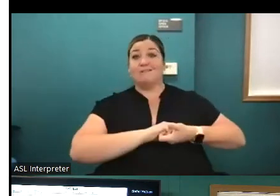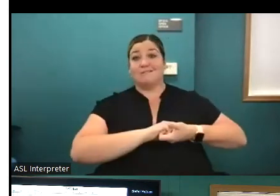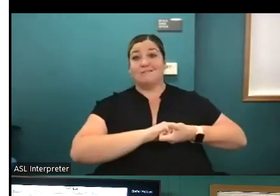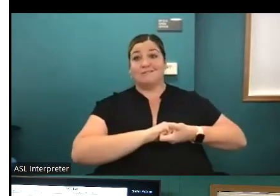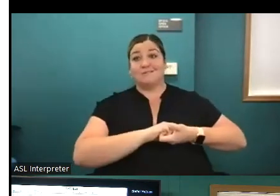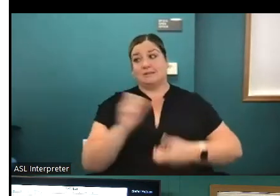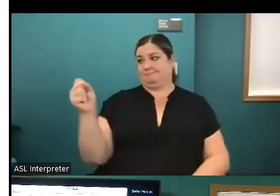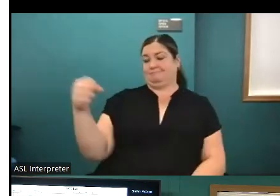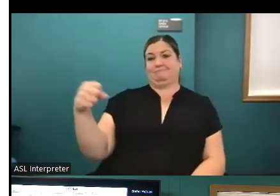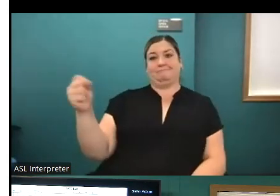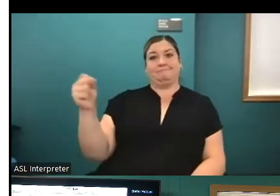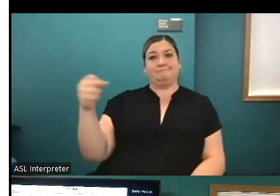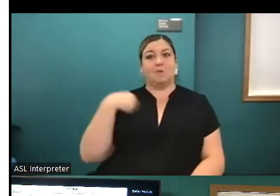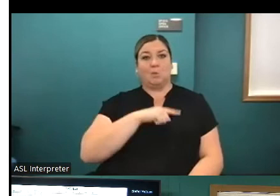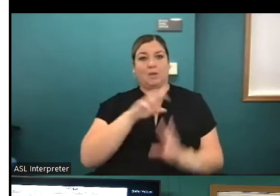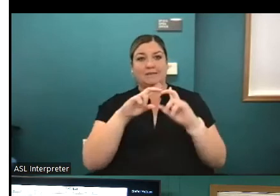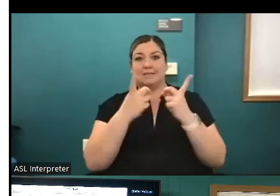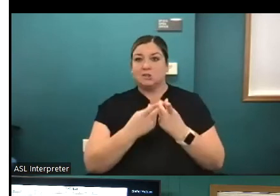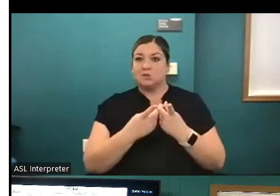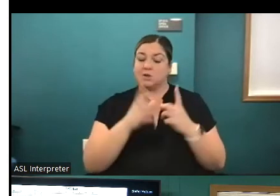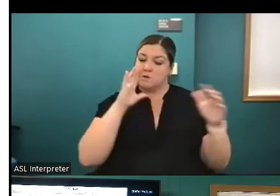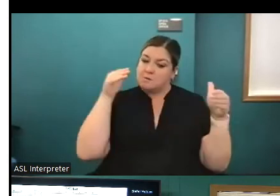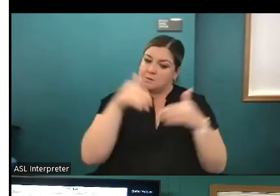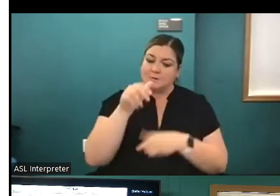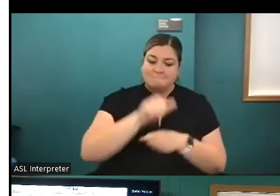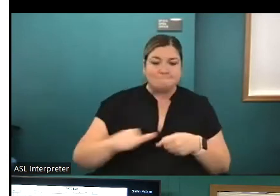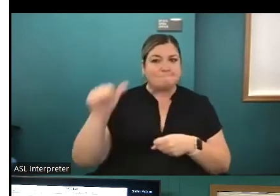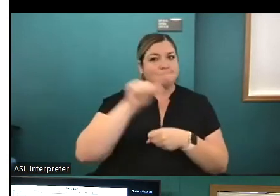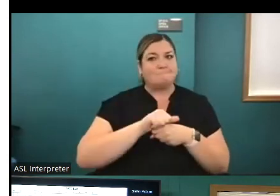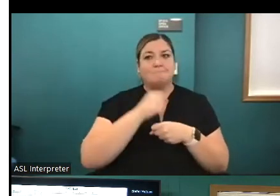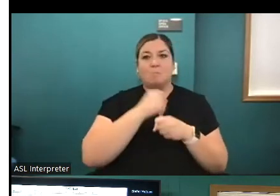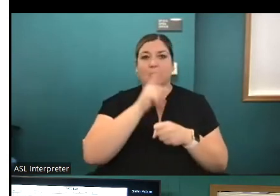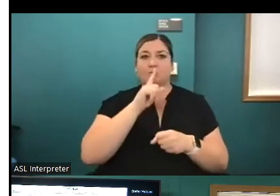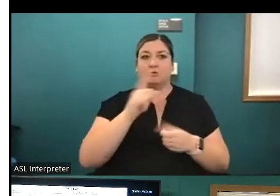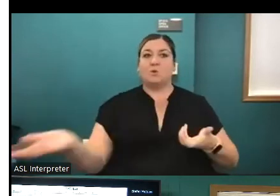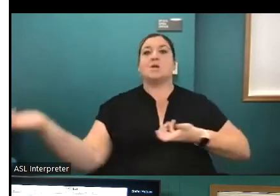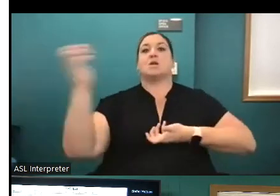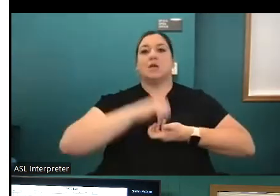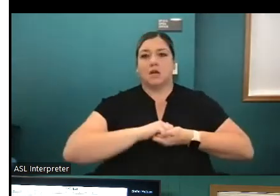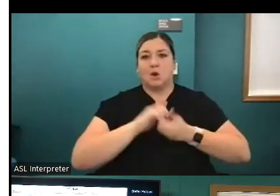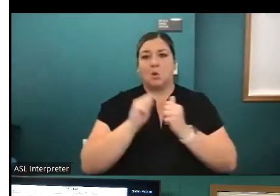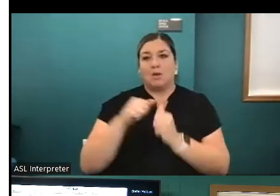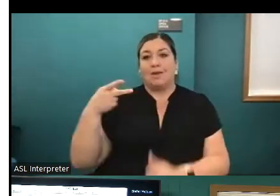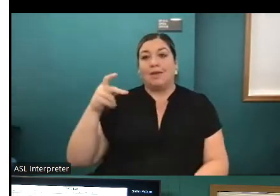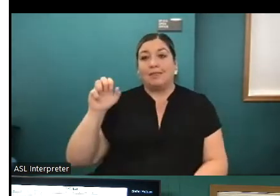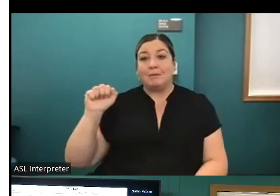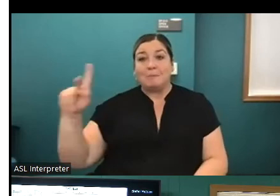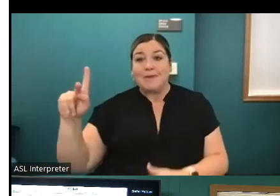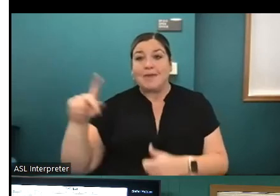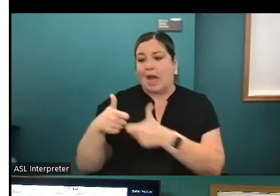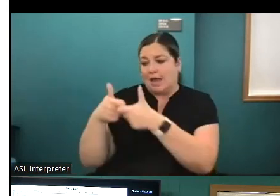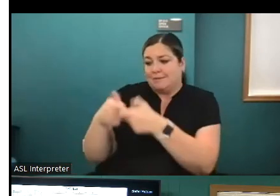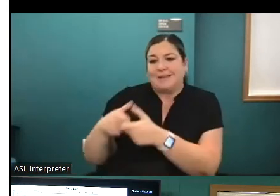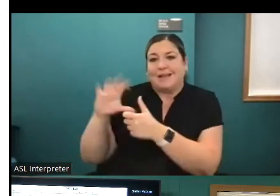feel like we as a district have worked extremely hard Yeah. to be with in collaboration with Peak. I'm texting Cash probably on a